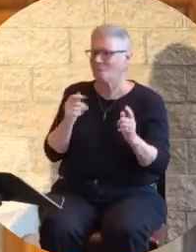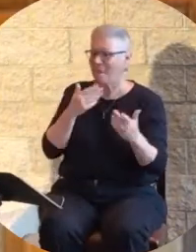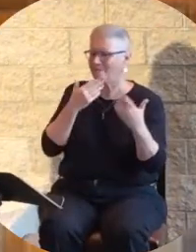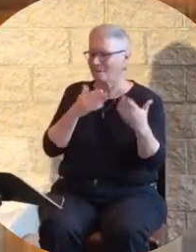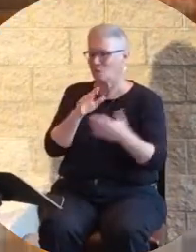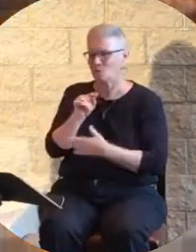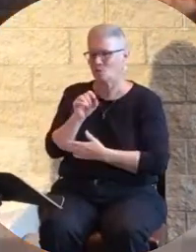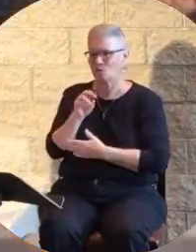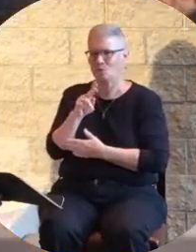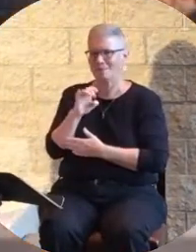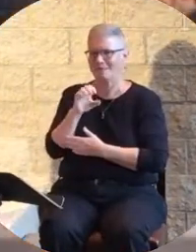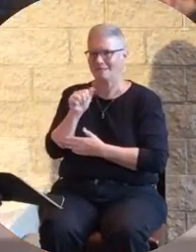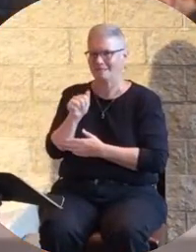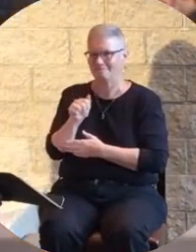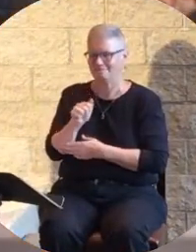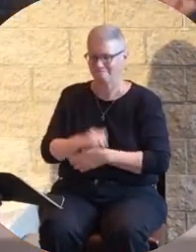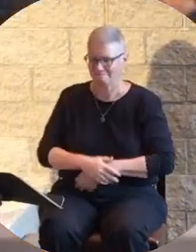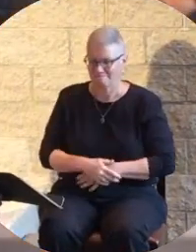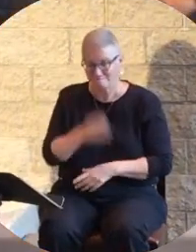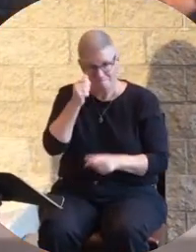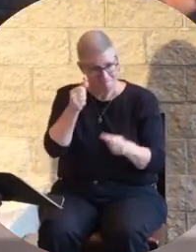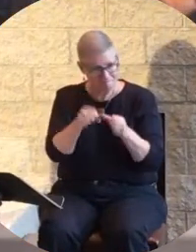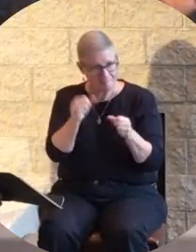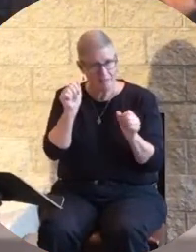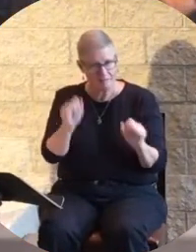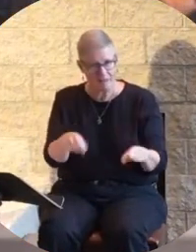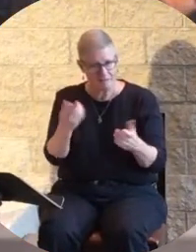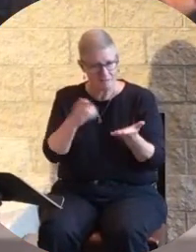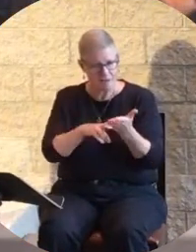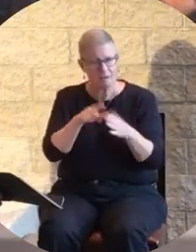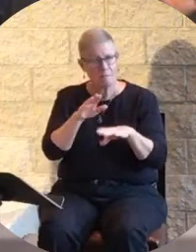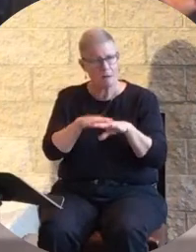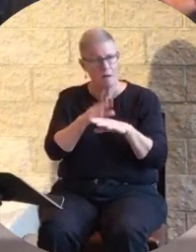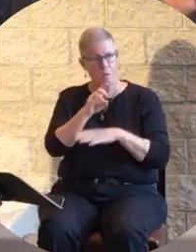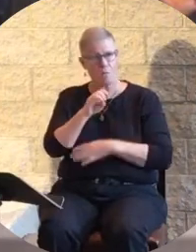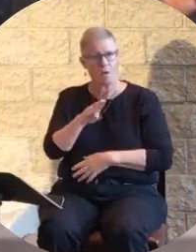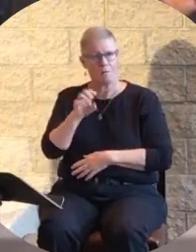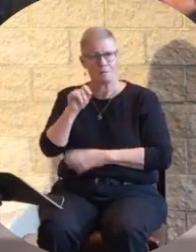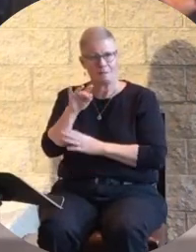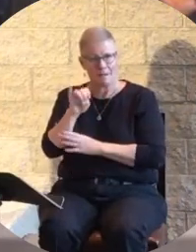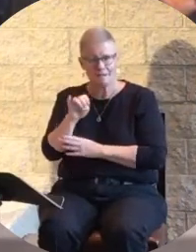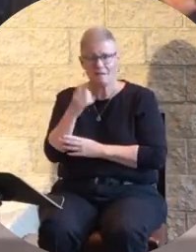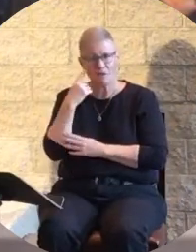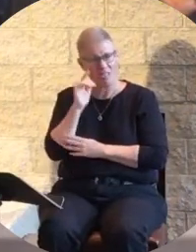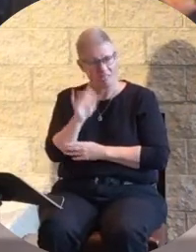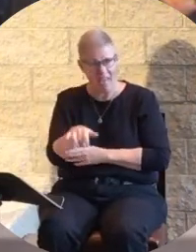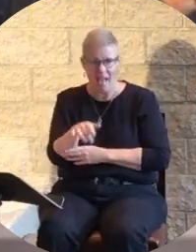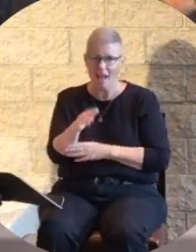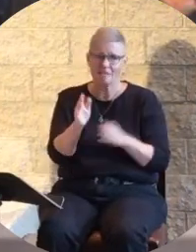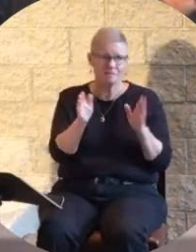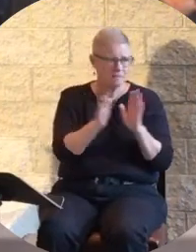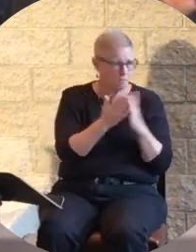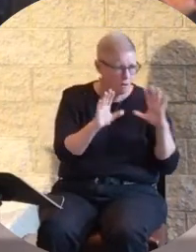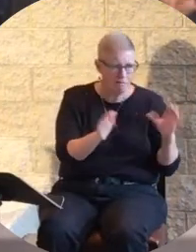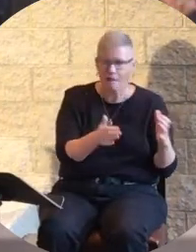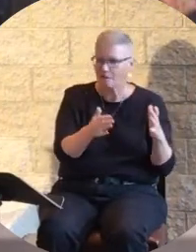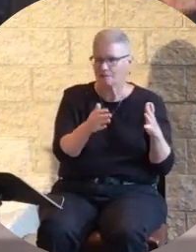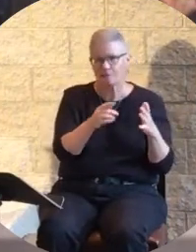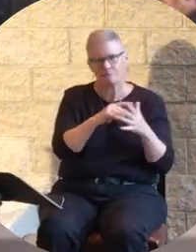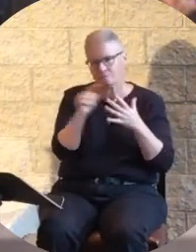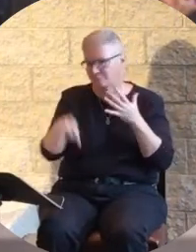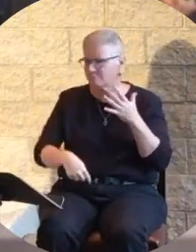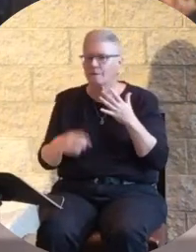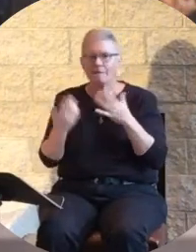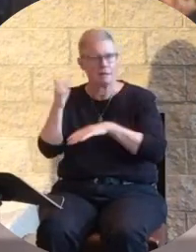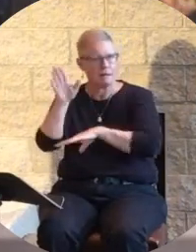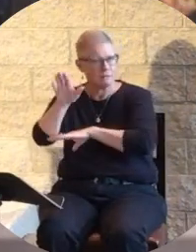Teresa. Remember, you can sign up on the website for that, for the small book class, and all kinds of other things that are going on. There's a workshop this afternoon